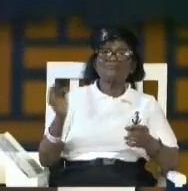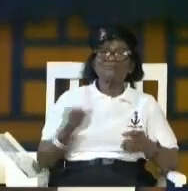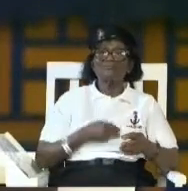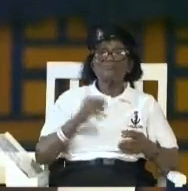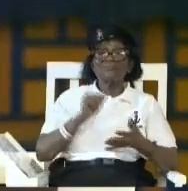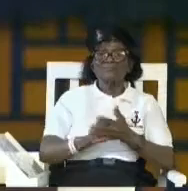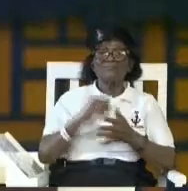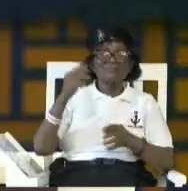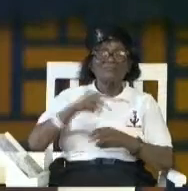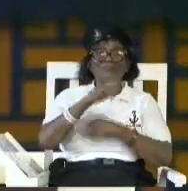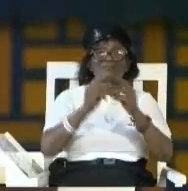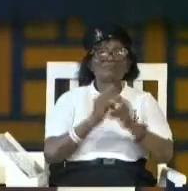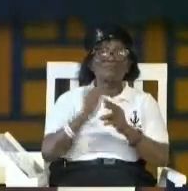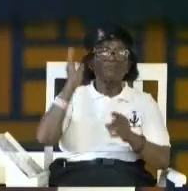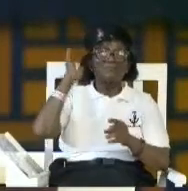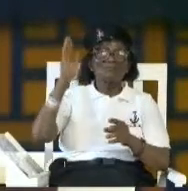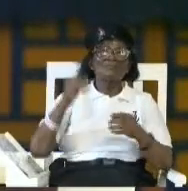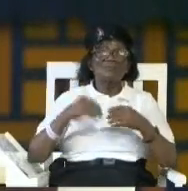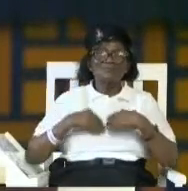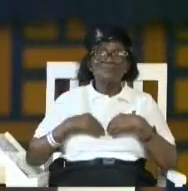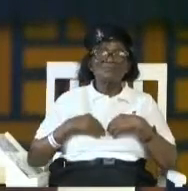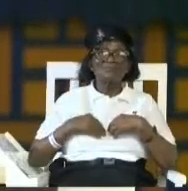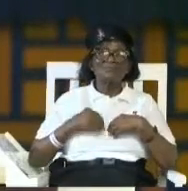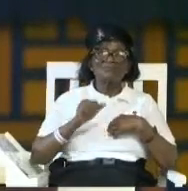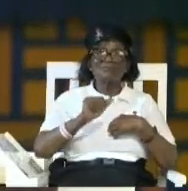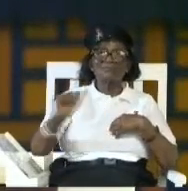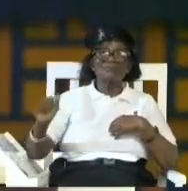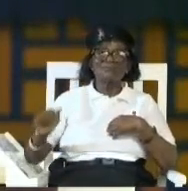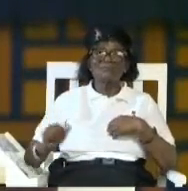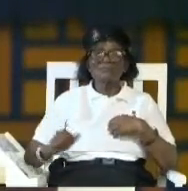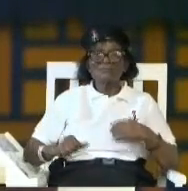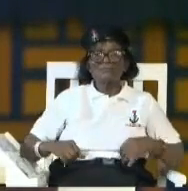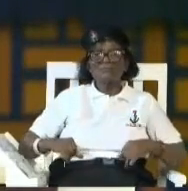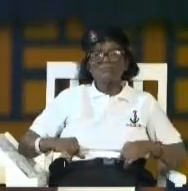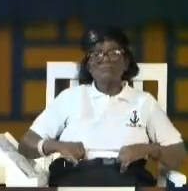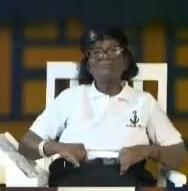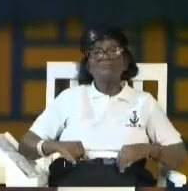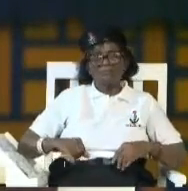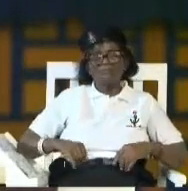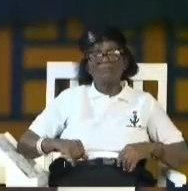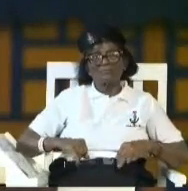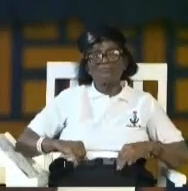to have a holiday. I told you.